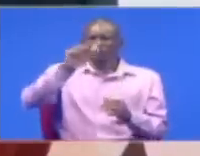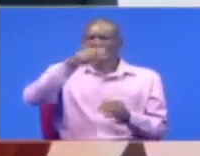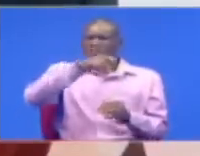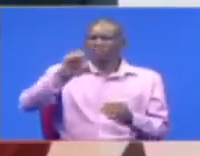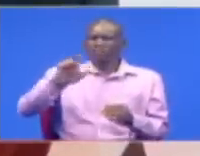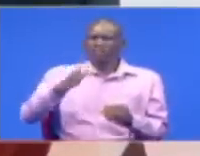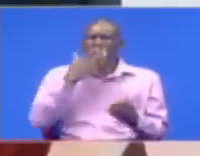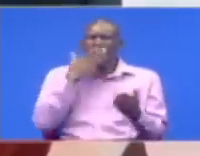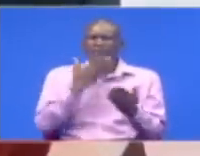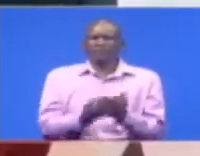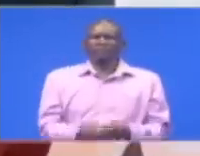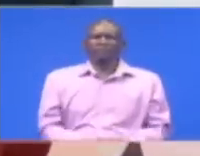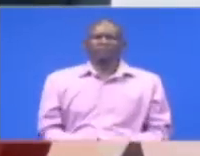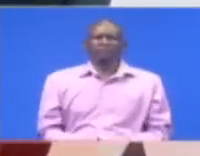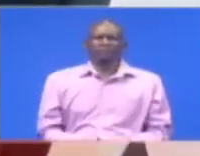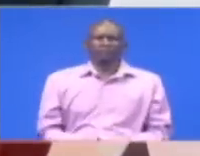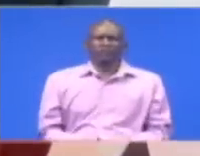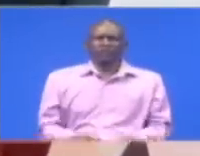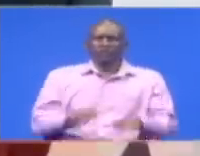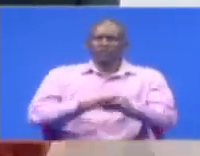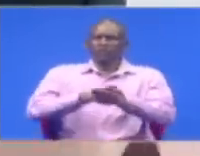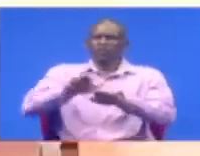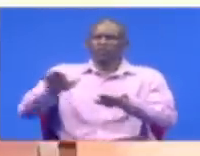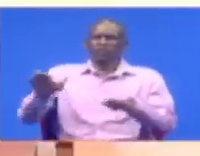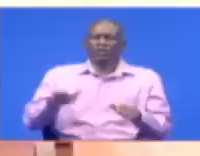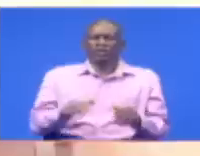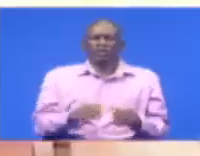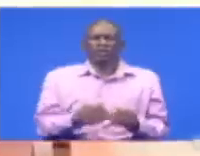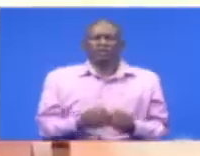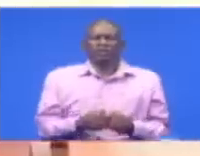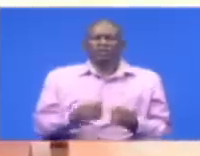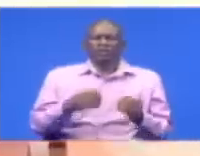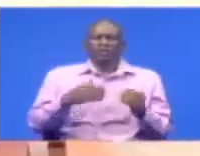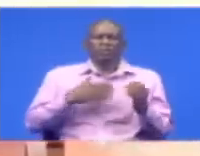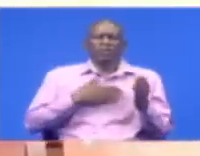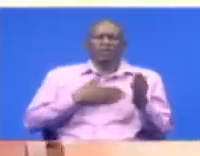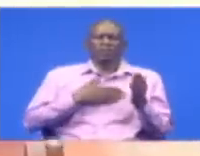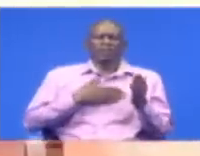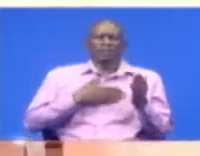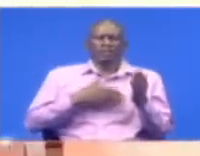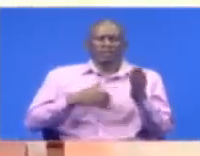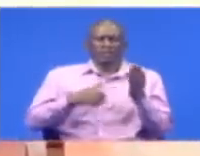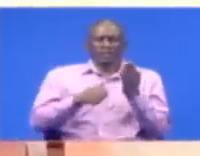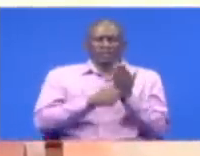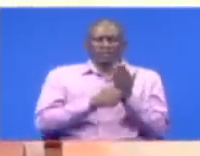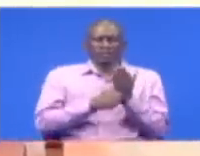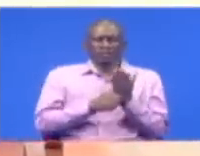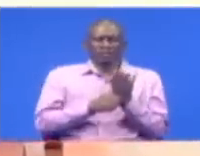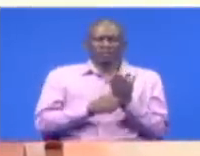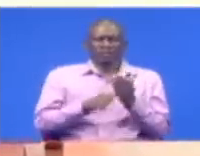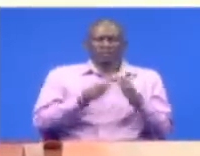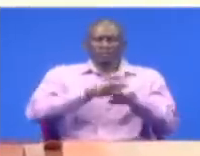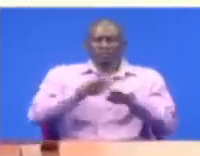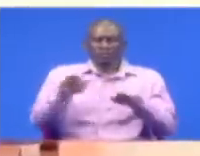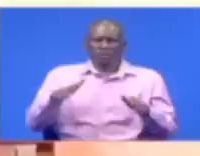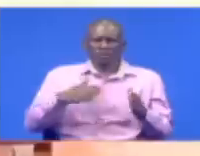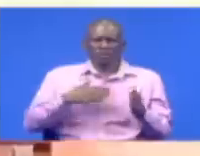lord. A very good morning, Senior Counsel Fred Ngatia. Good morning,